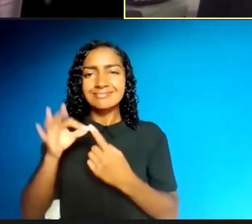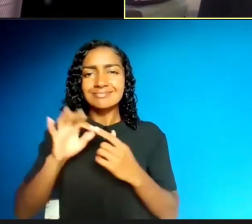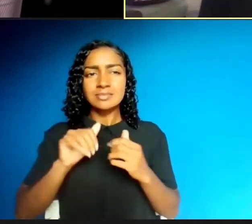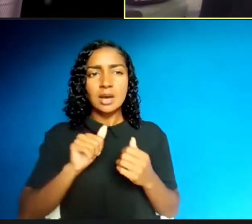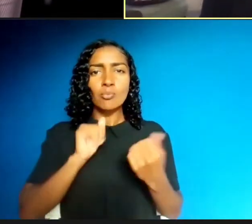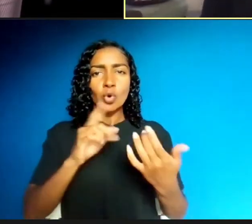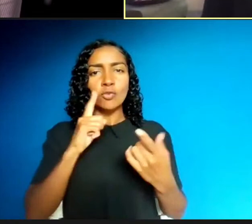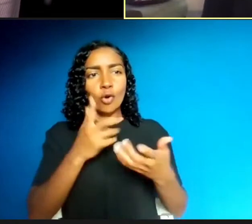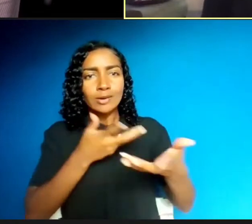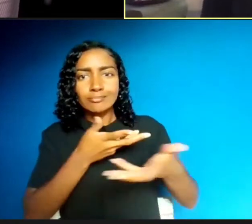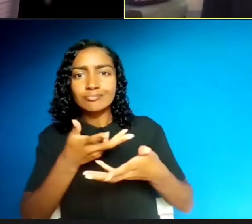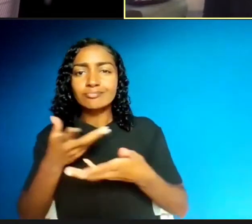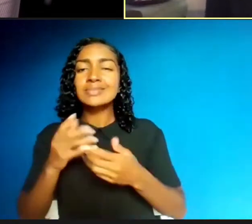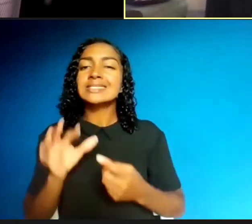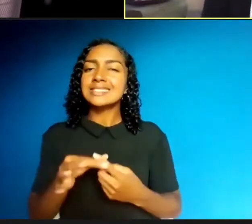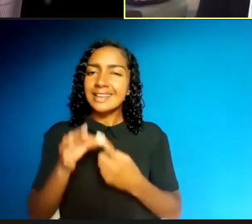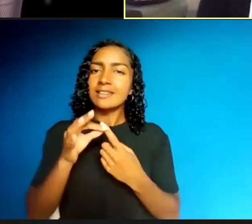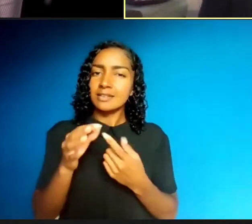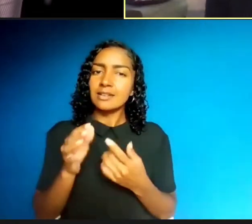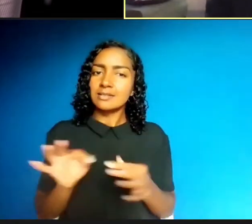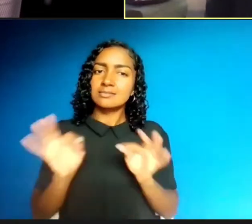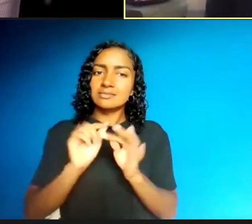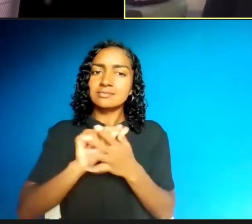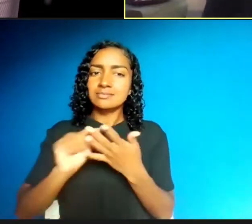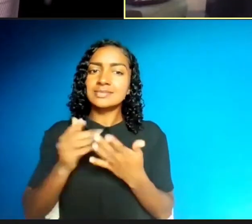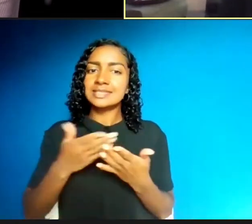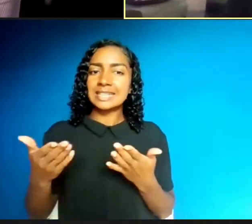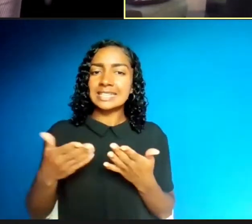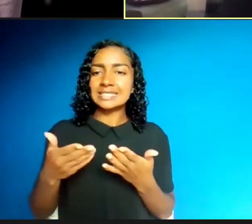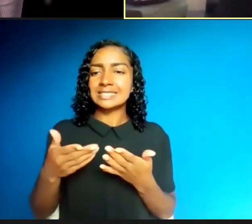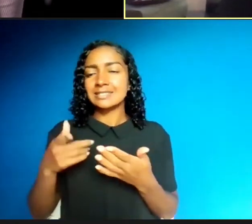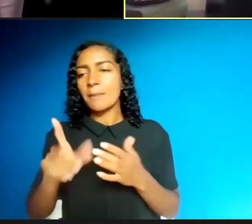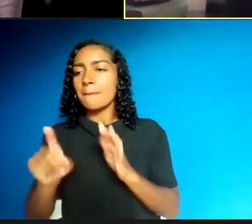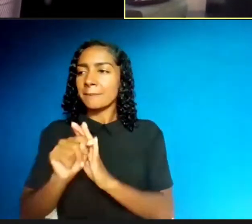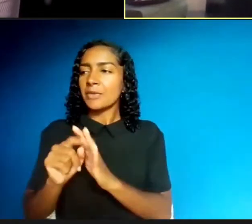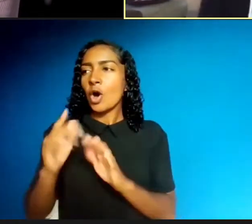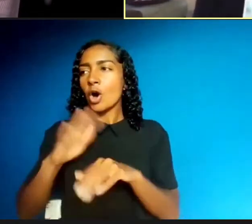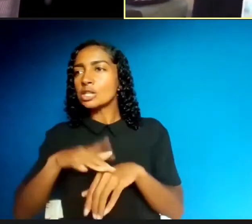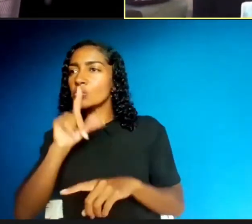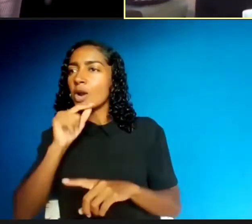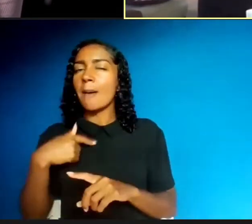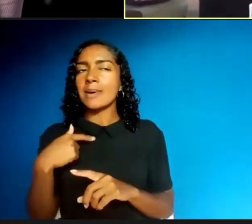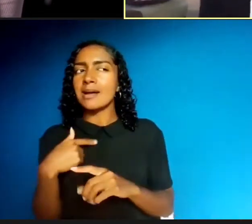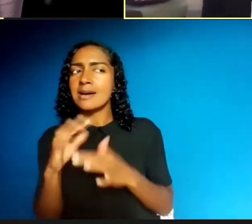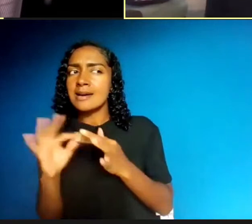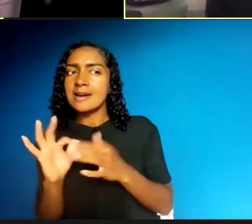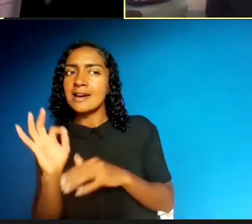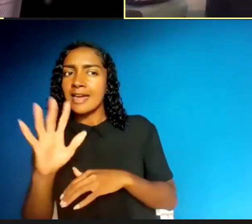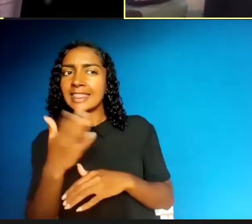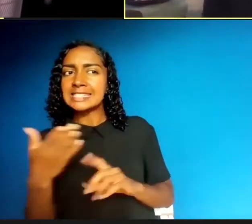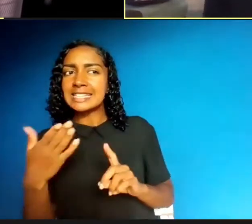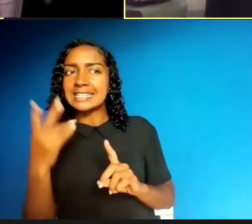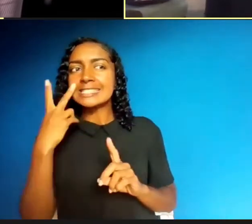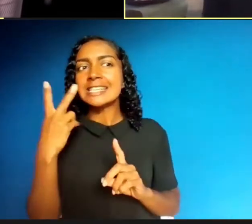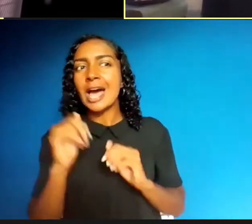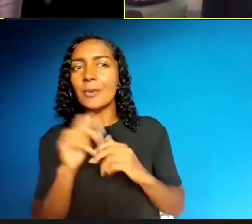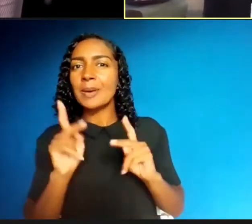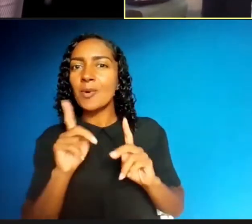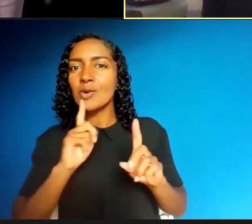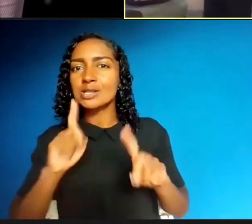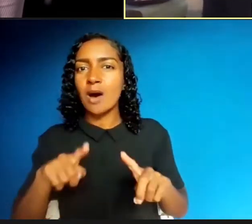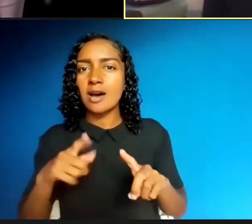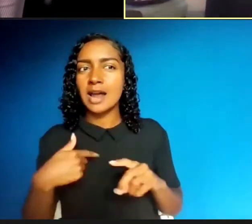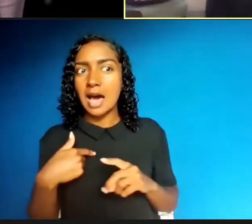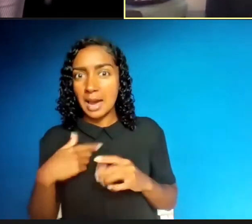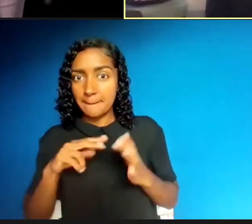there are certainly times on Twitter where I'm like, I'm gonna say this thing and see how people respond to it. You know, like I'm purposely like sort of like